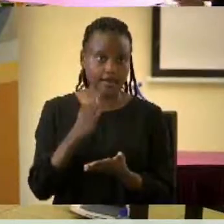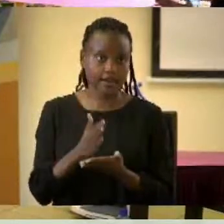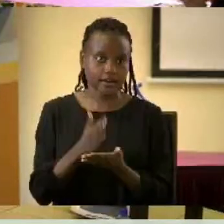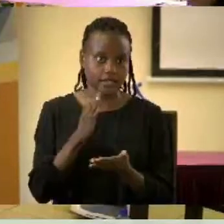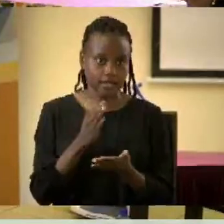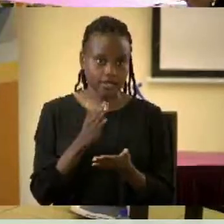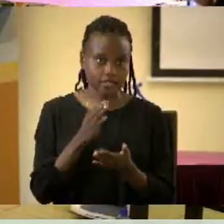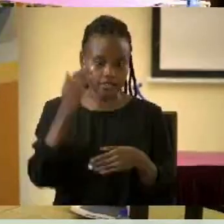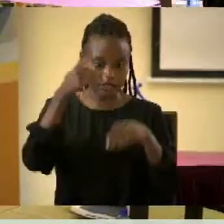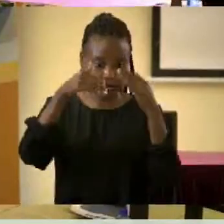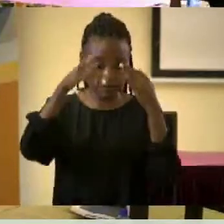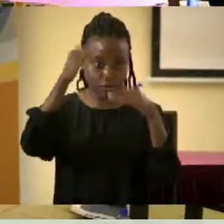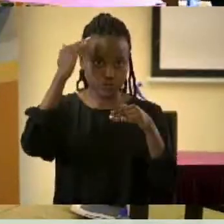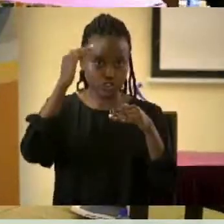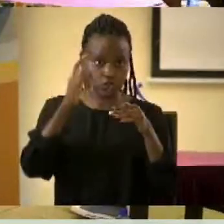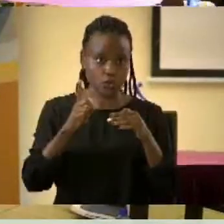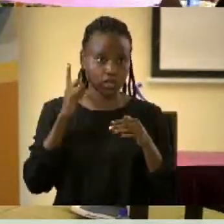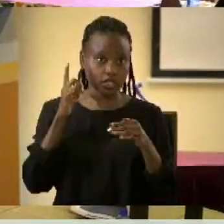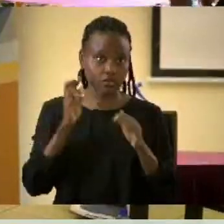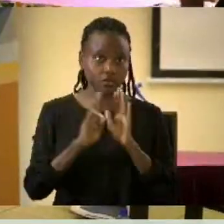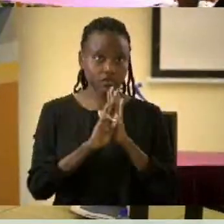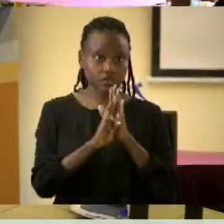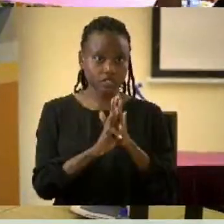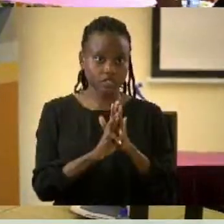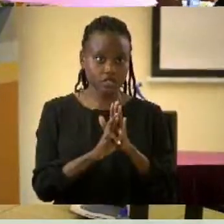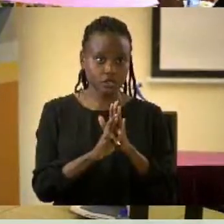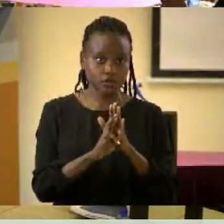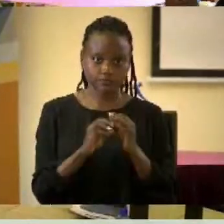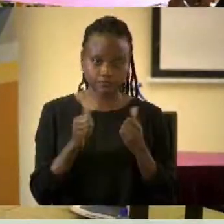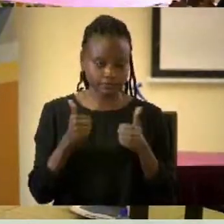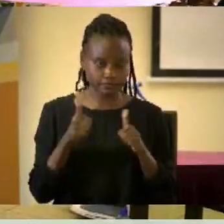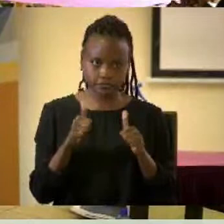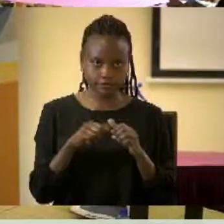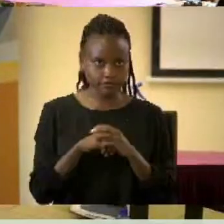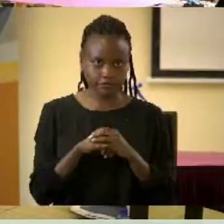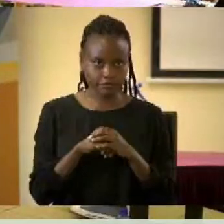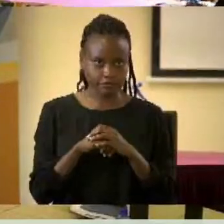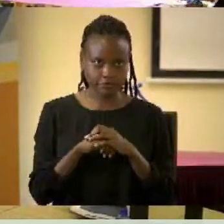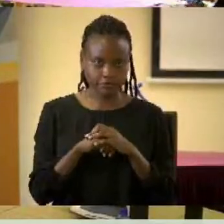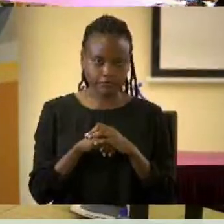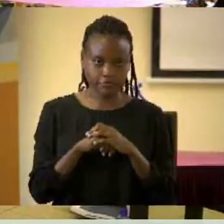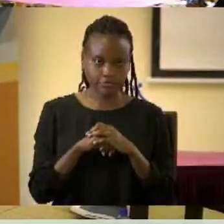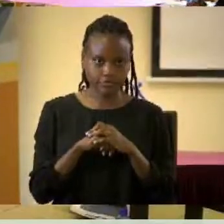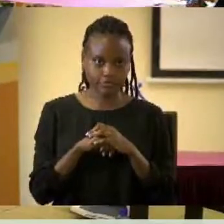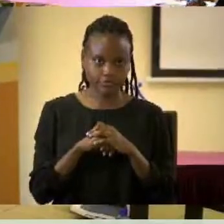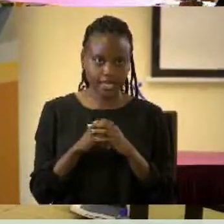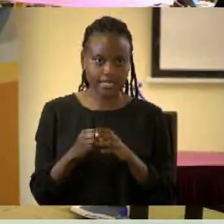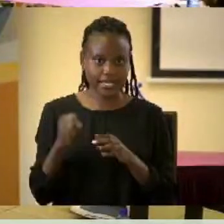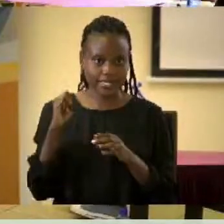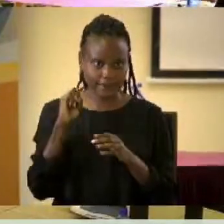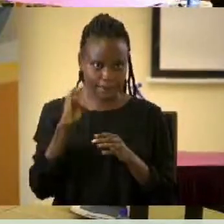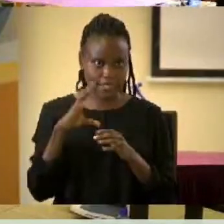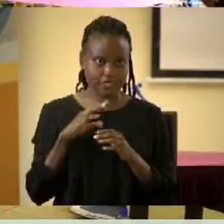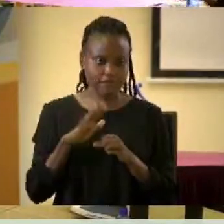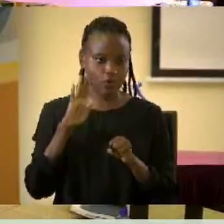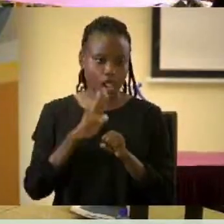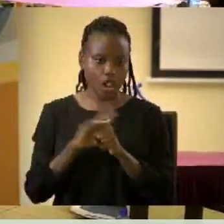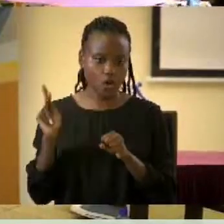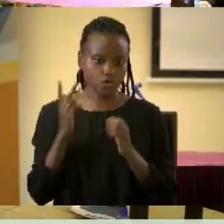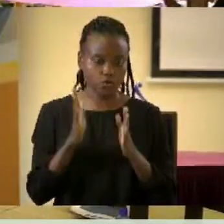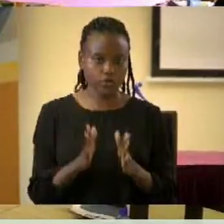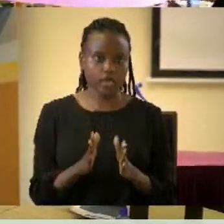that professional legal representation remains prohibitively expensive for many Kenyans who come